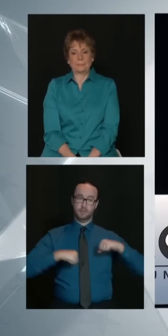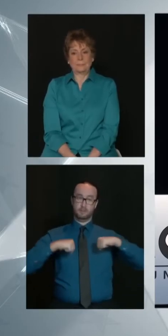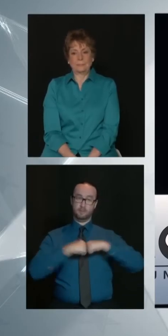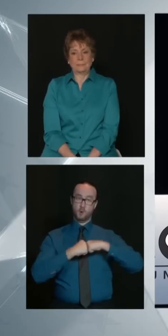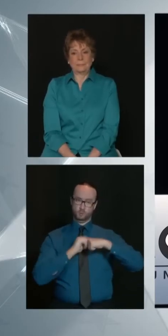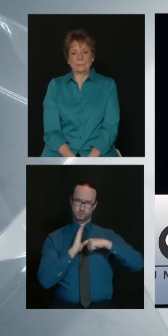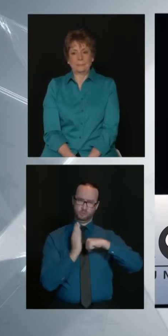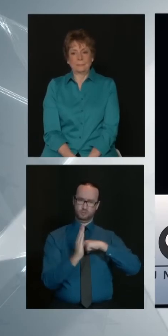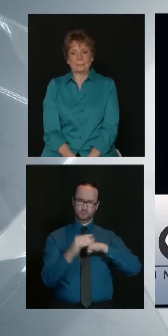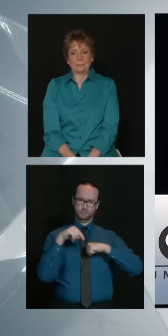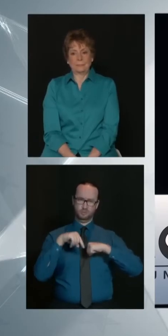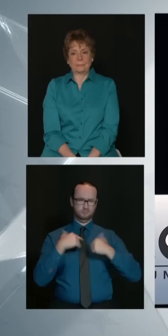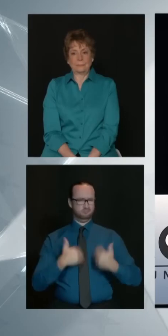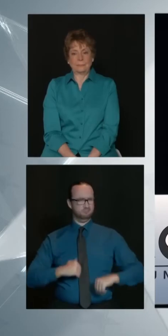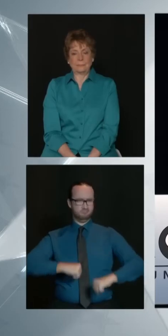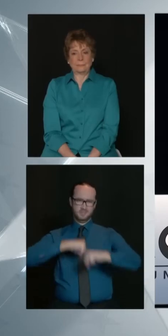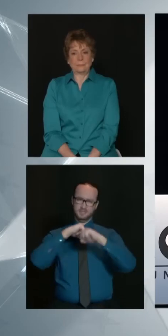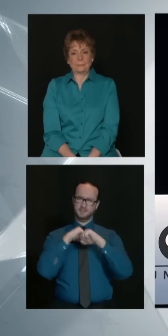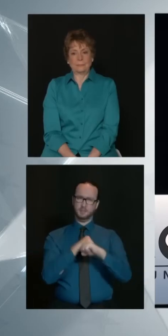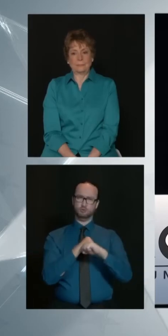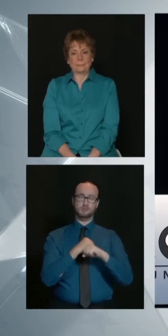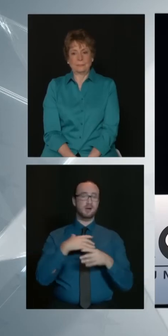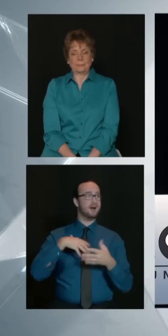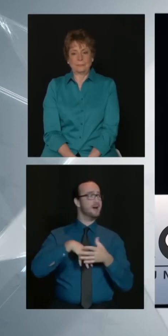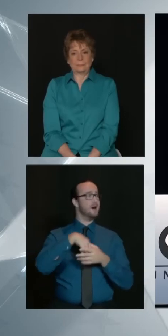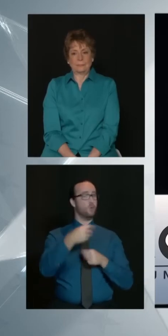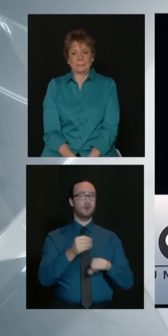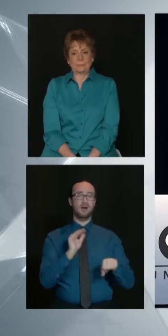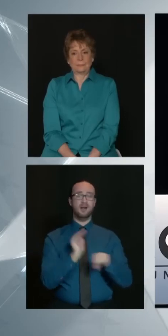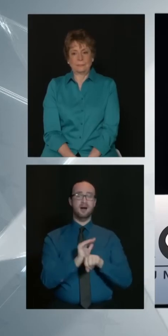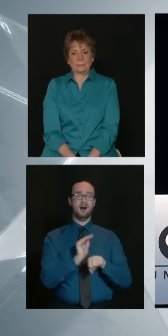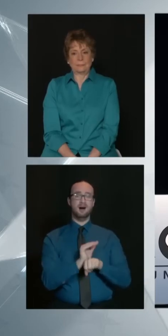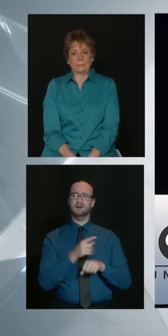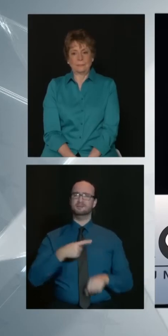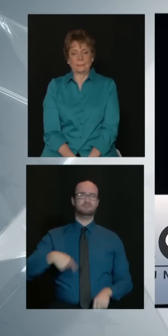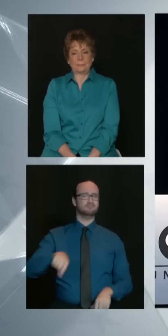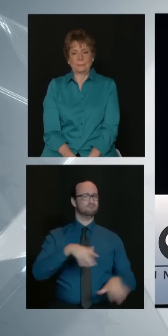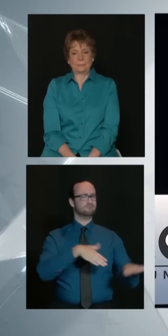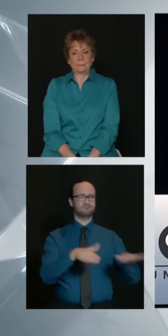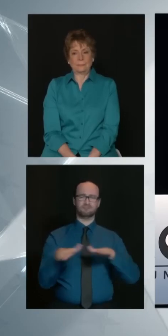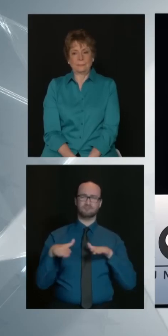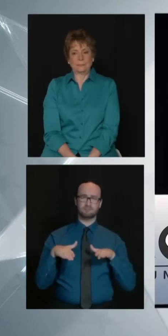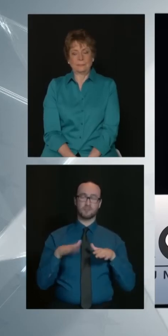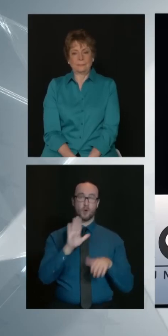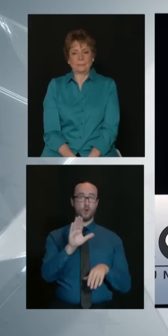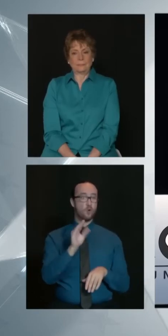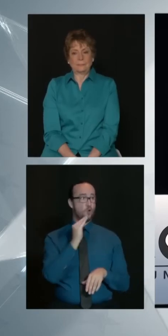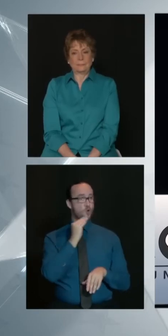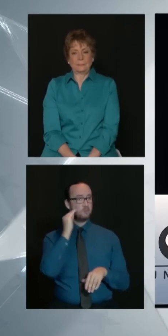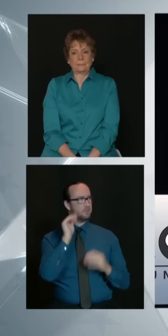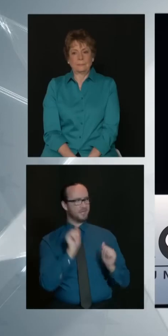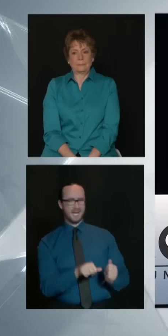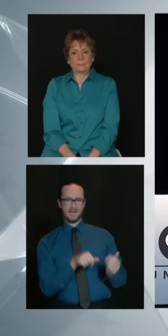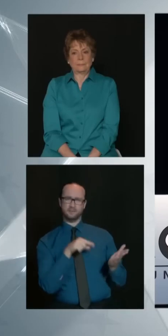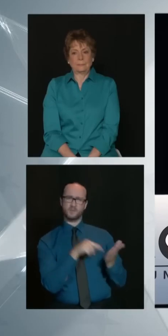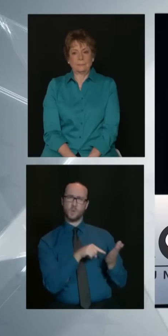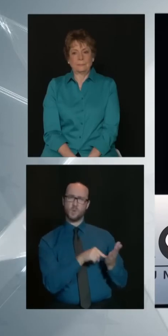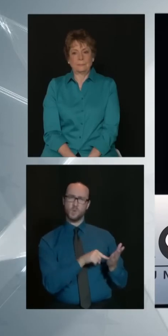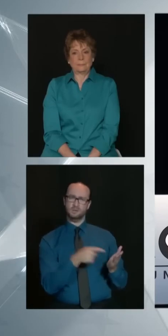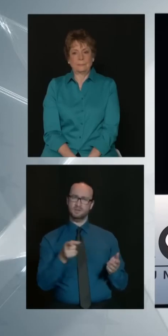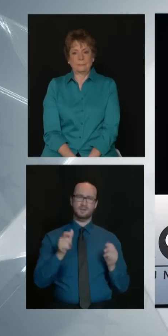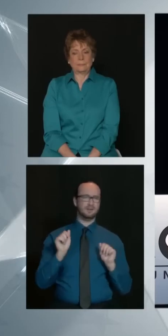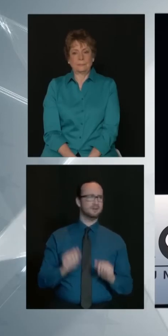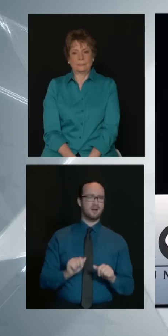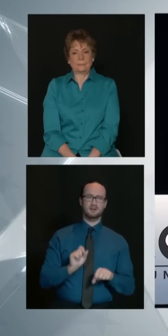outside at night? Do you deserve to be able to afford your own home if you work hard enough? I think the answer is yes. You deserve so much better than what we have. Mark